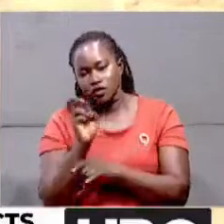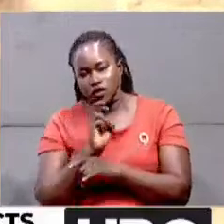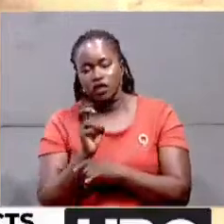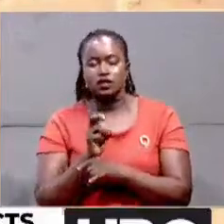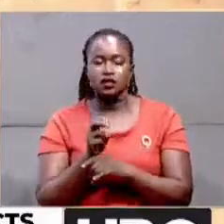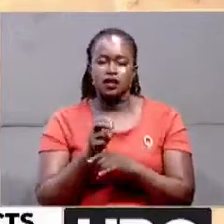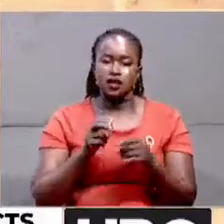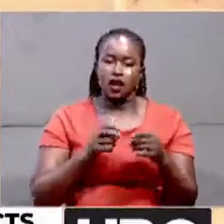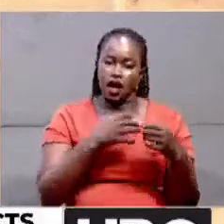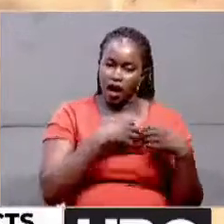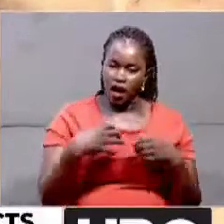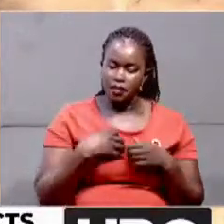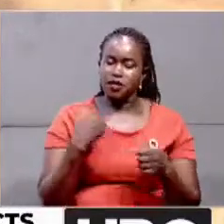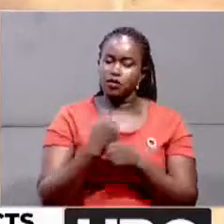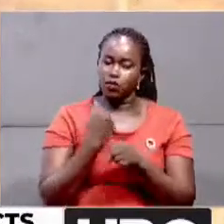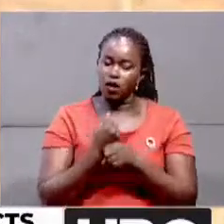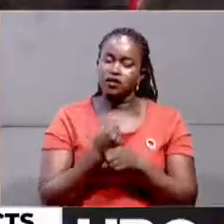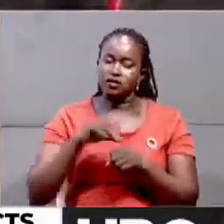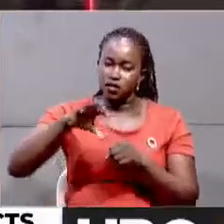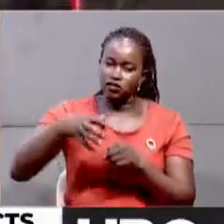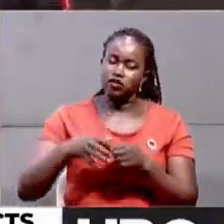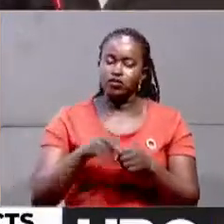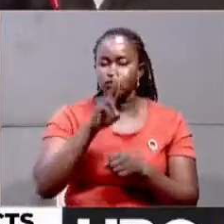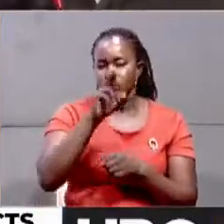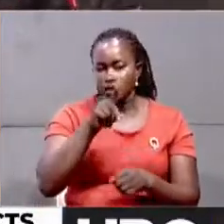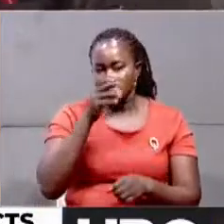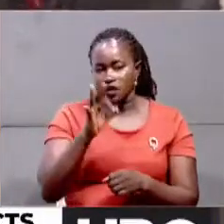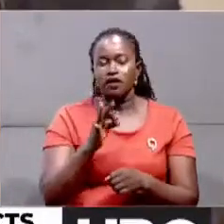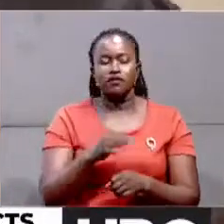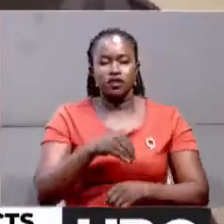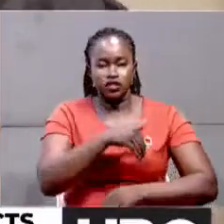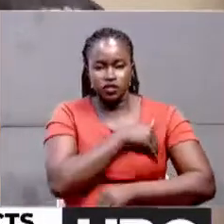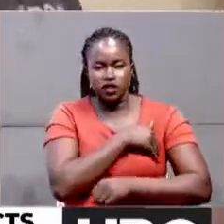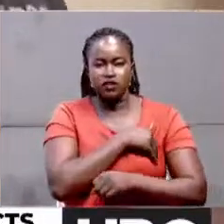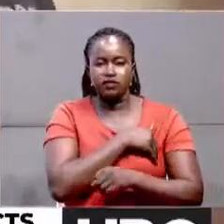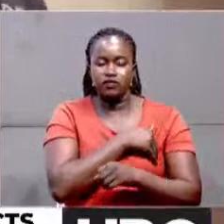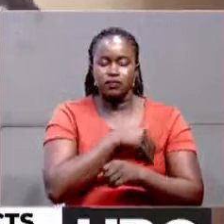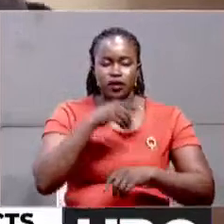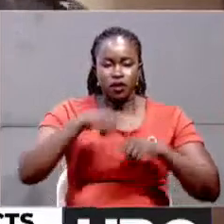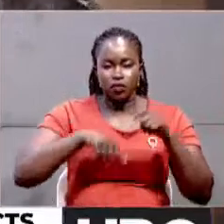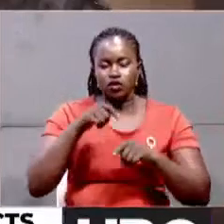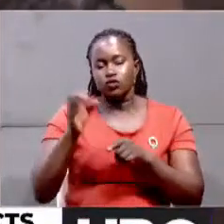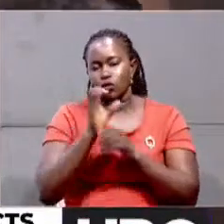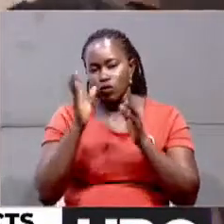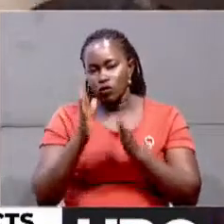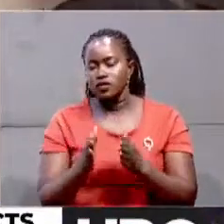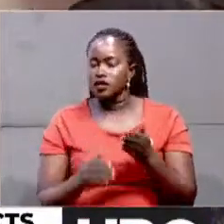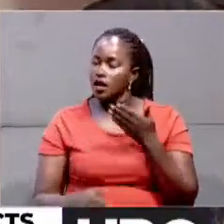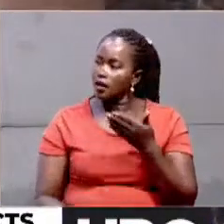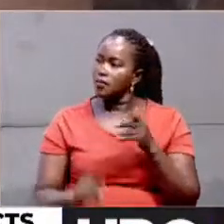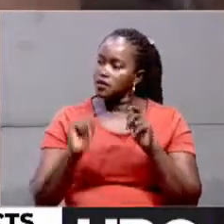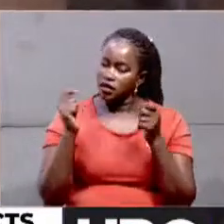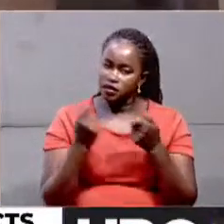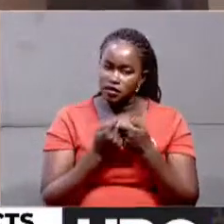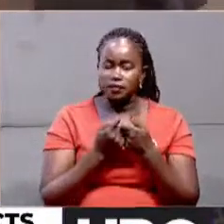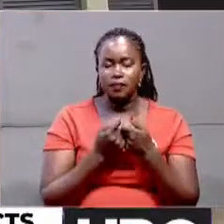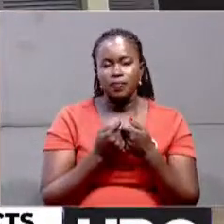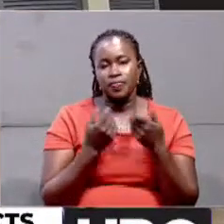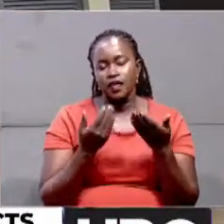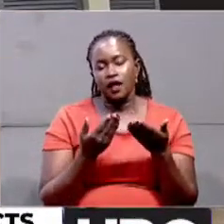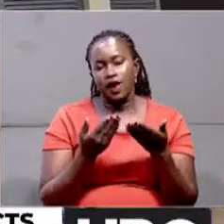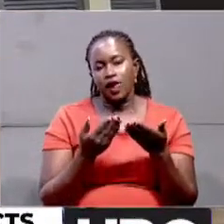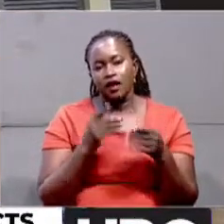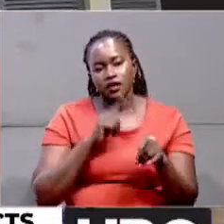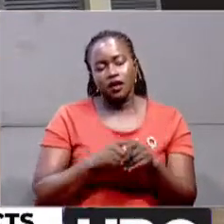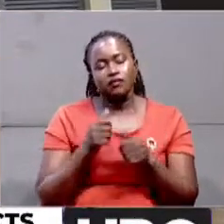UPDF Engineering Brigade in the region. UPDF Chief Political Commissar and the head of the inspectorate team, Major General Henry Masiko, in